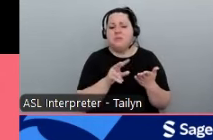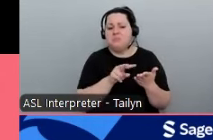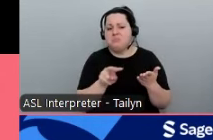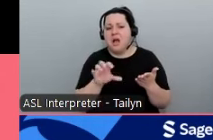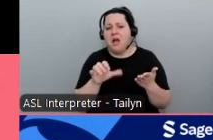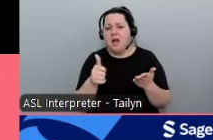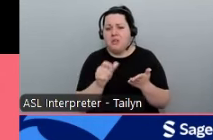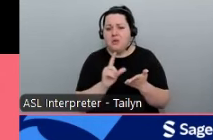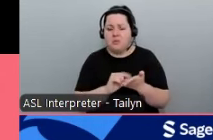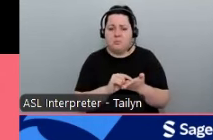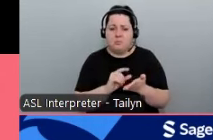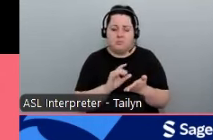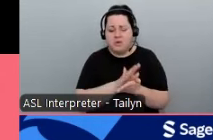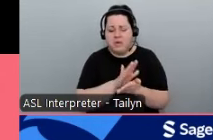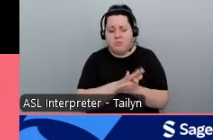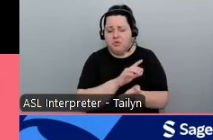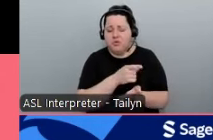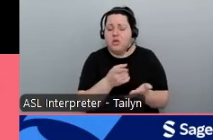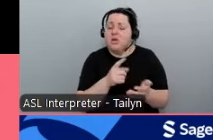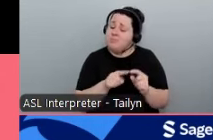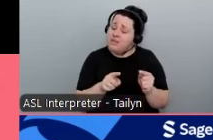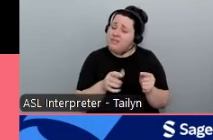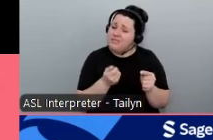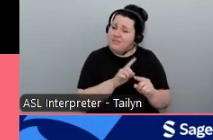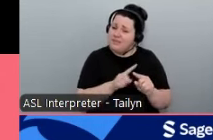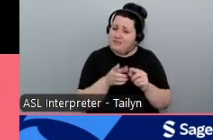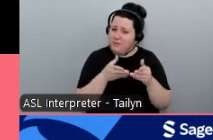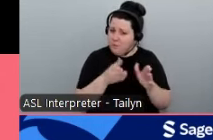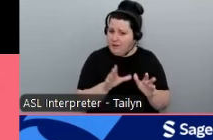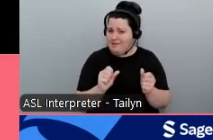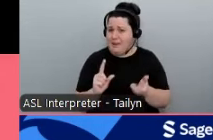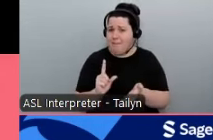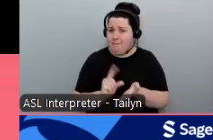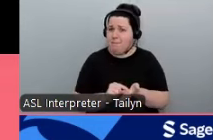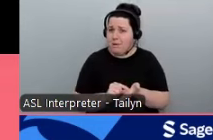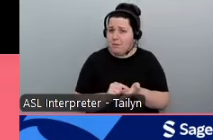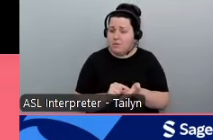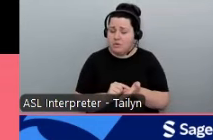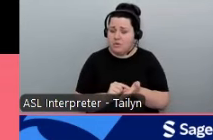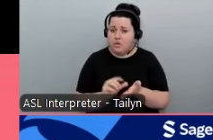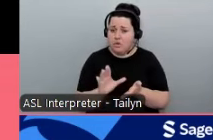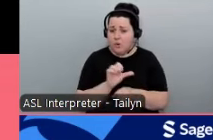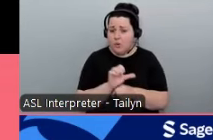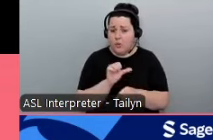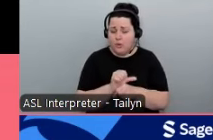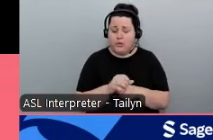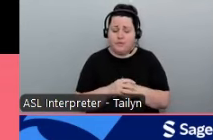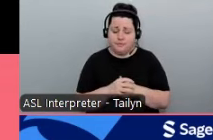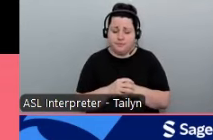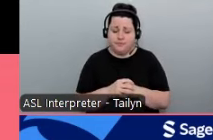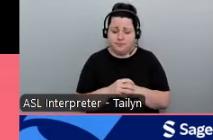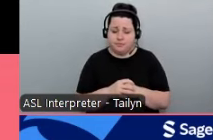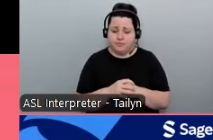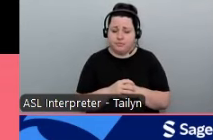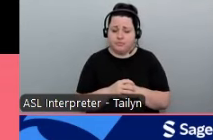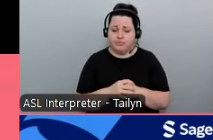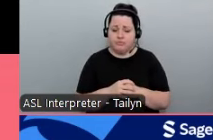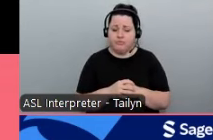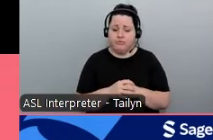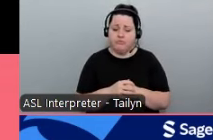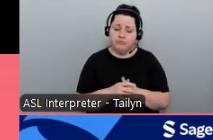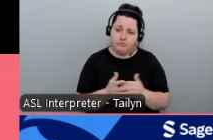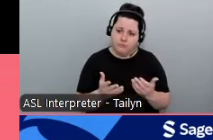But there's a number of ways that you can publish a lot of the work that you're doing. I do have